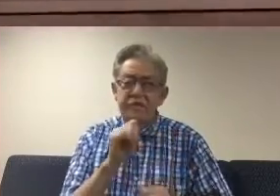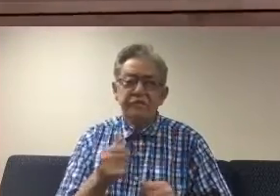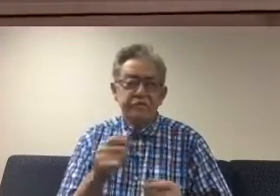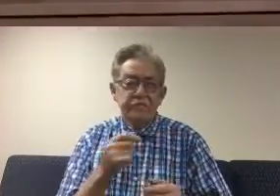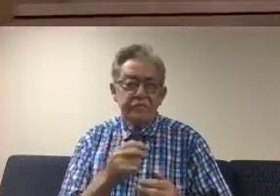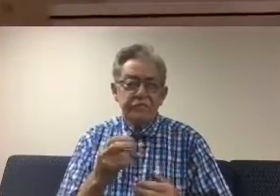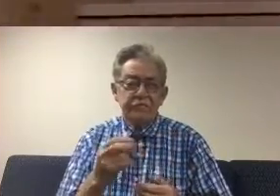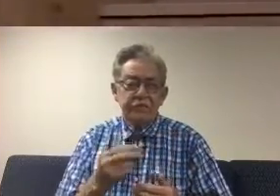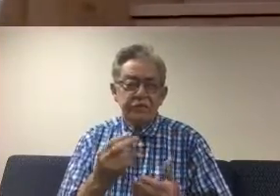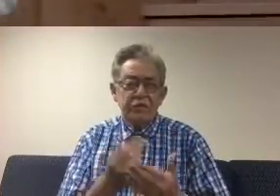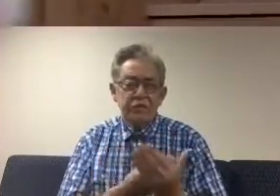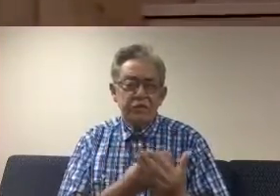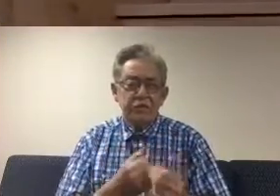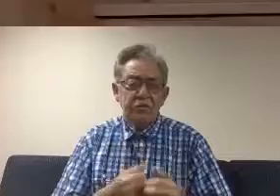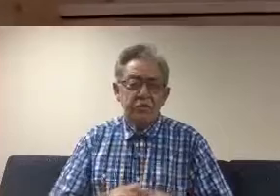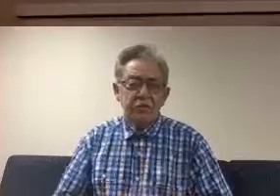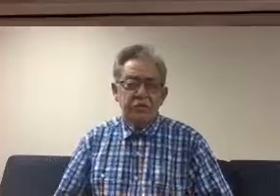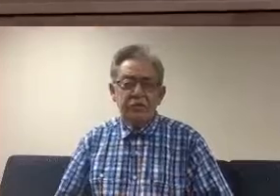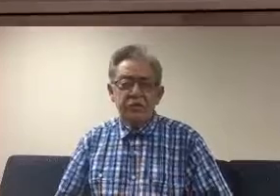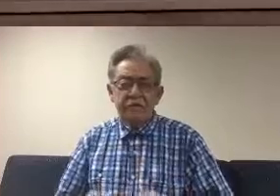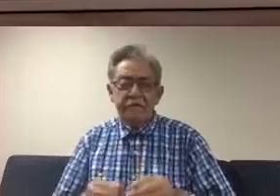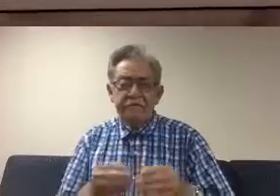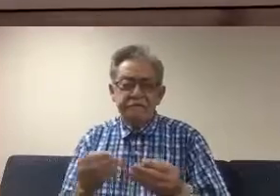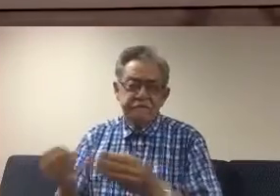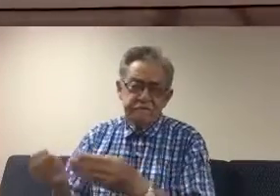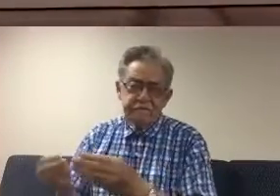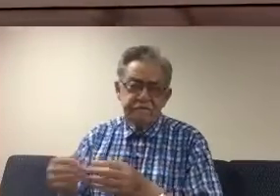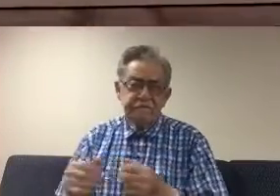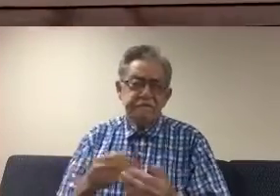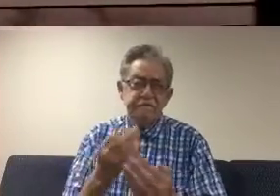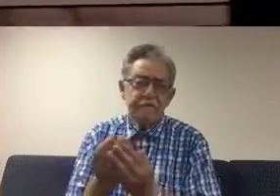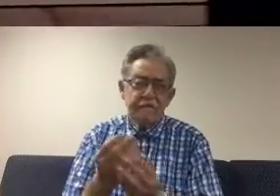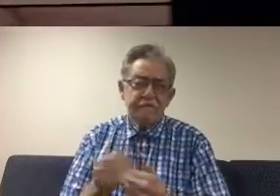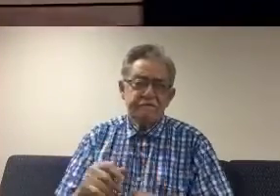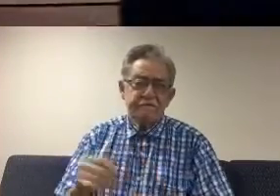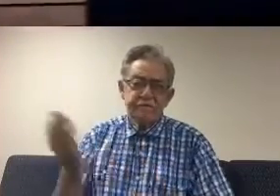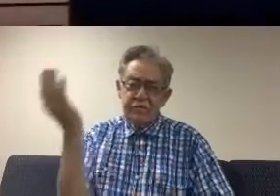the means is kind of new. They didn't have social media back then, but